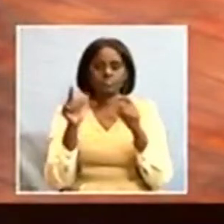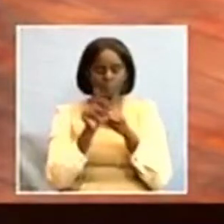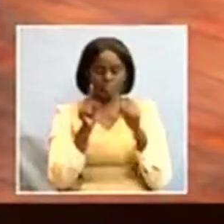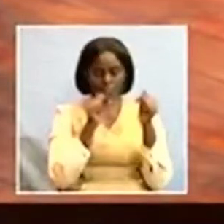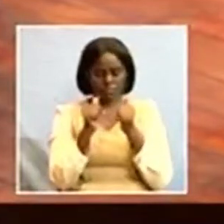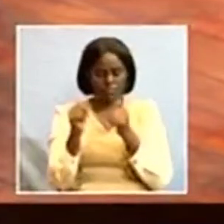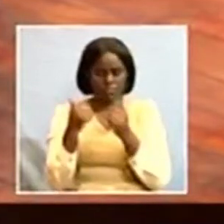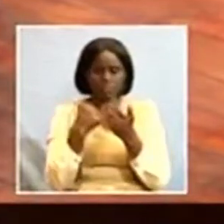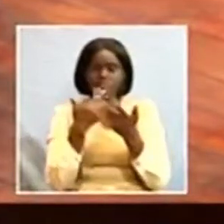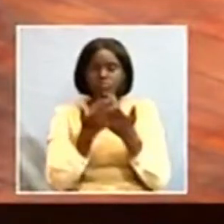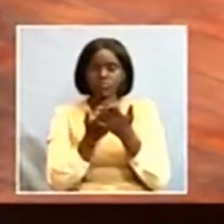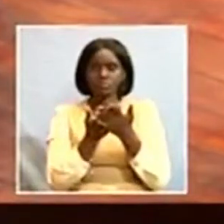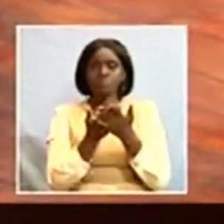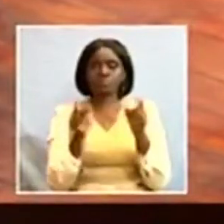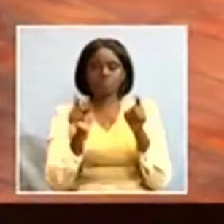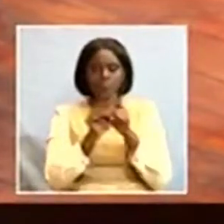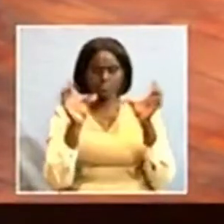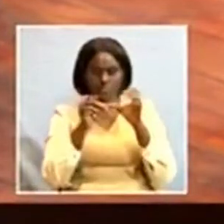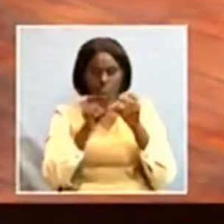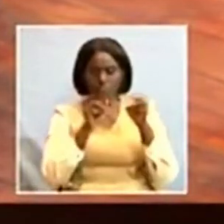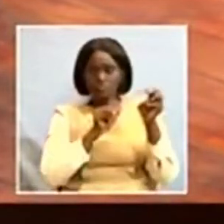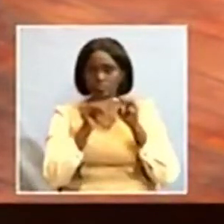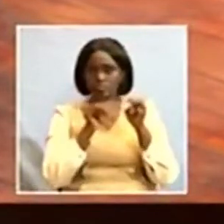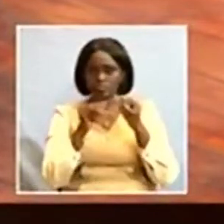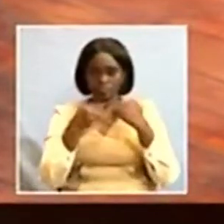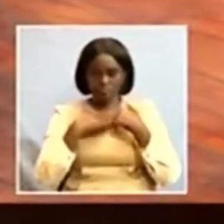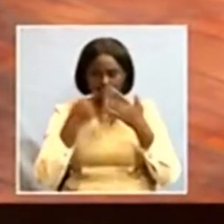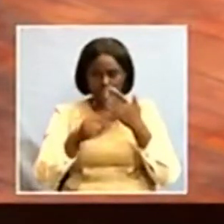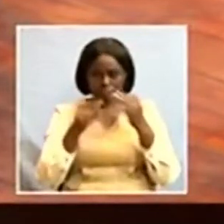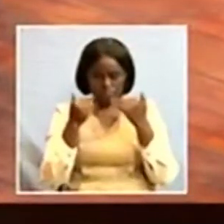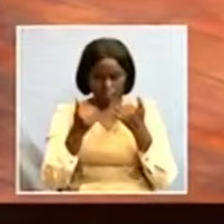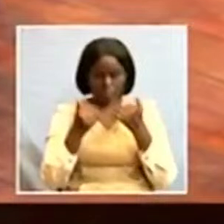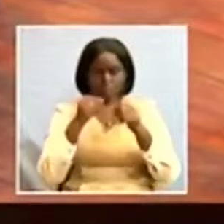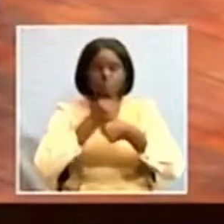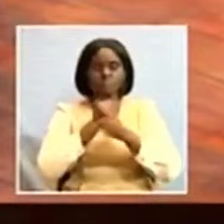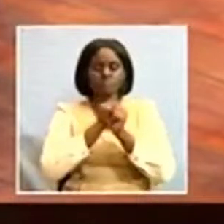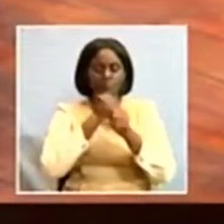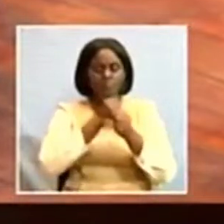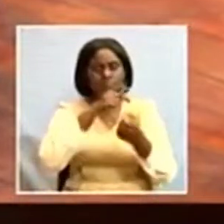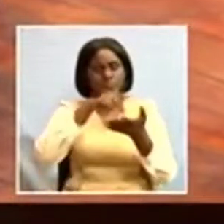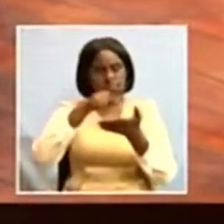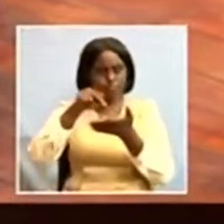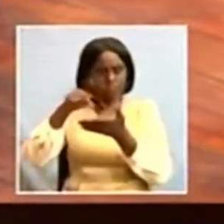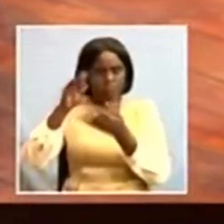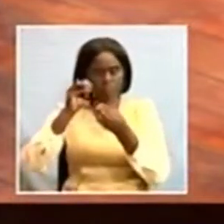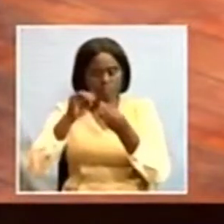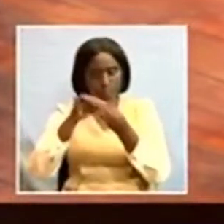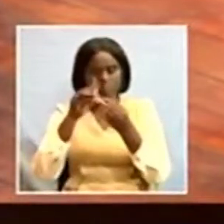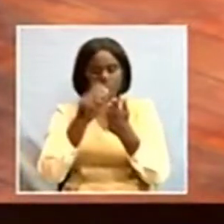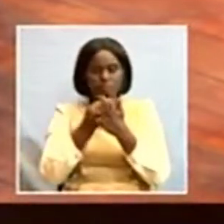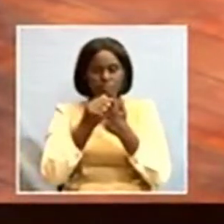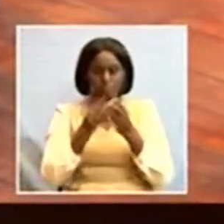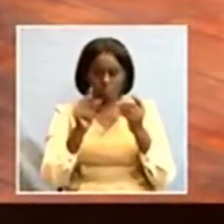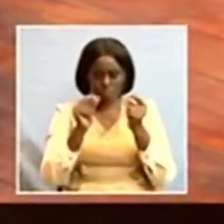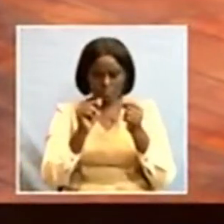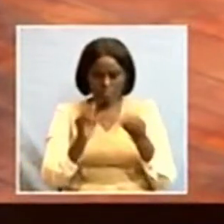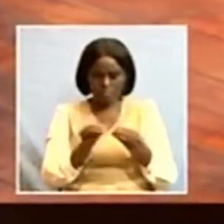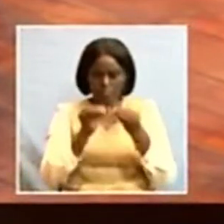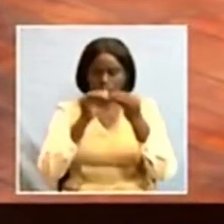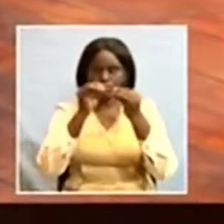Action taken. The council management has so far made part payment amounts totaling